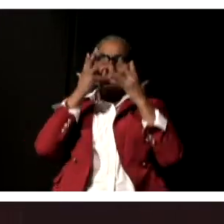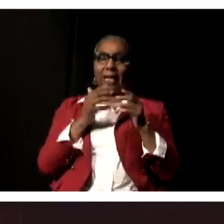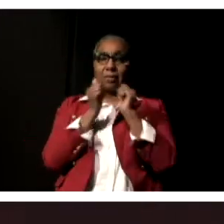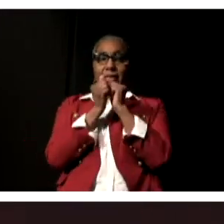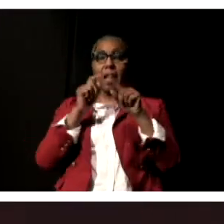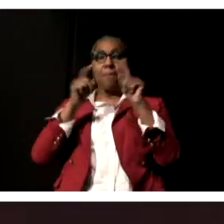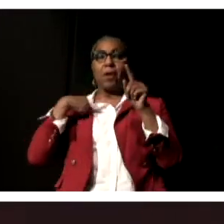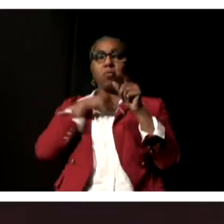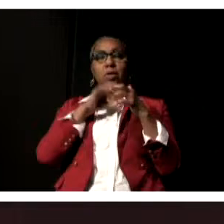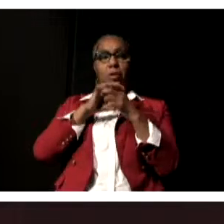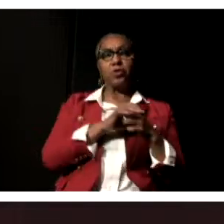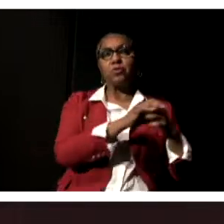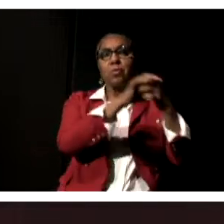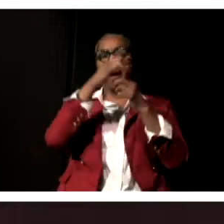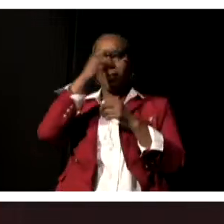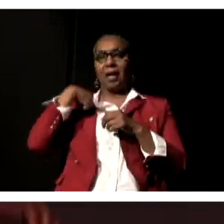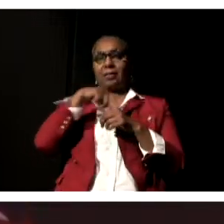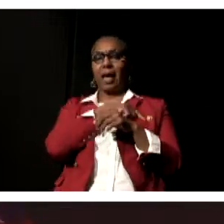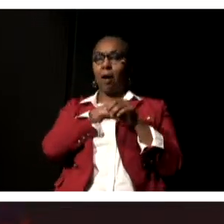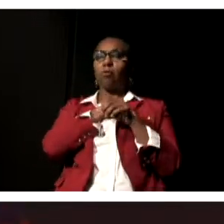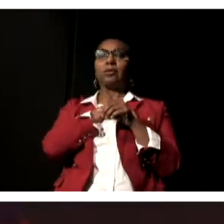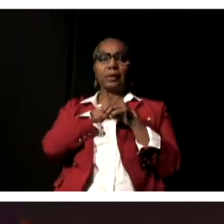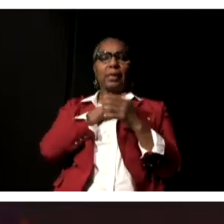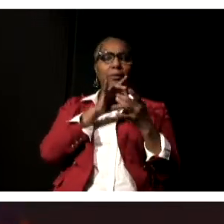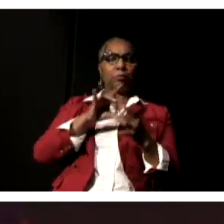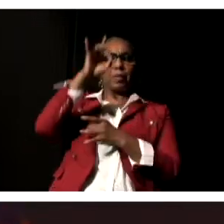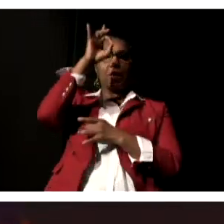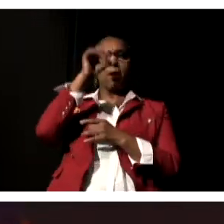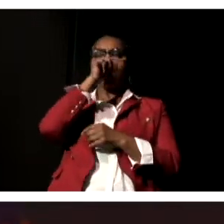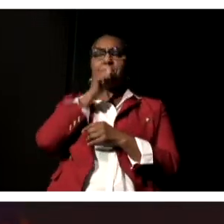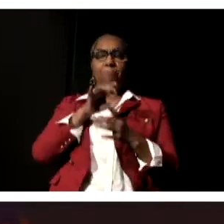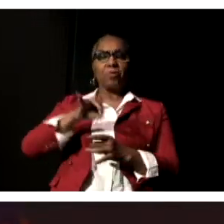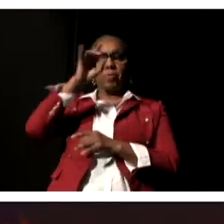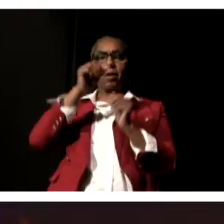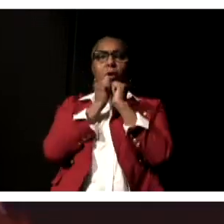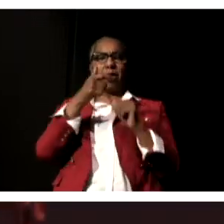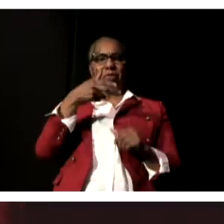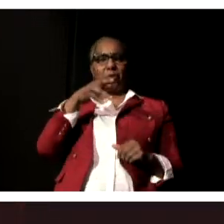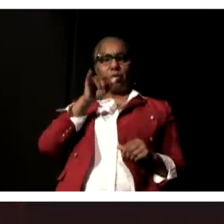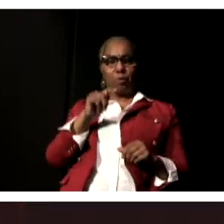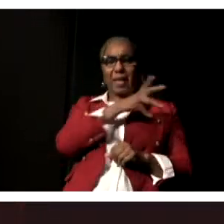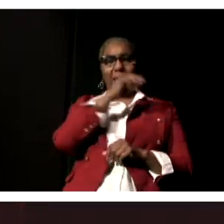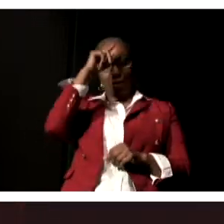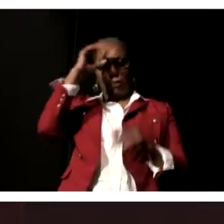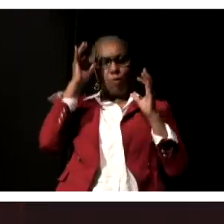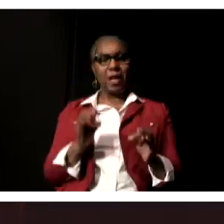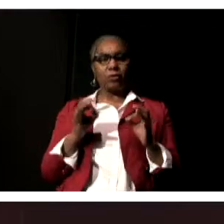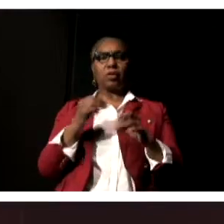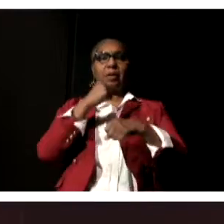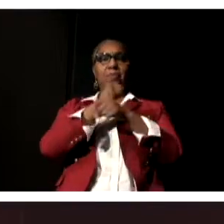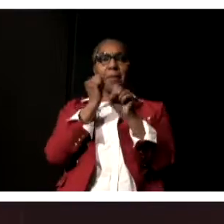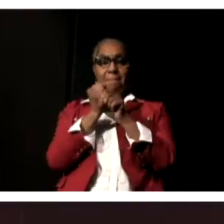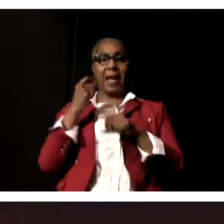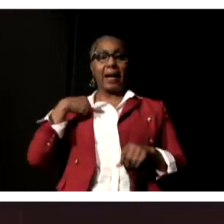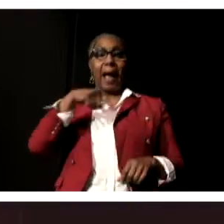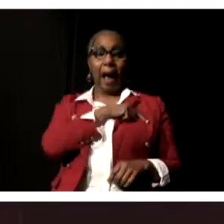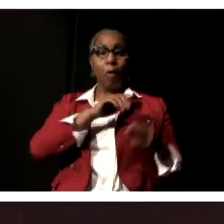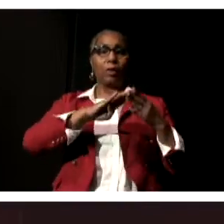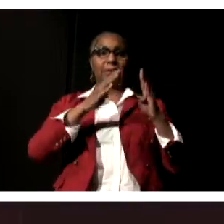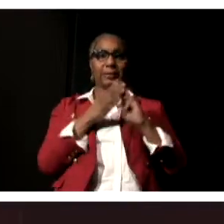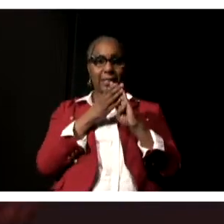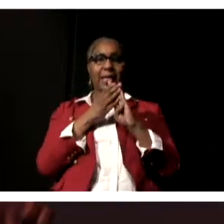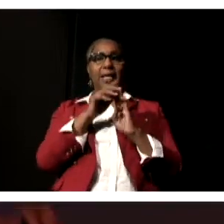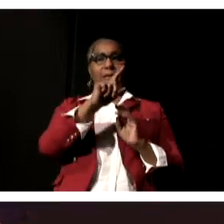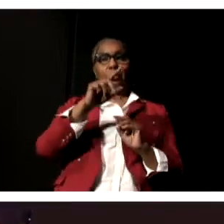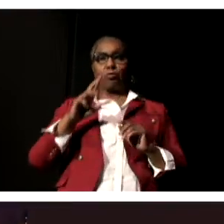the enduring spirit of our community, with the grit and determination that make our city,